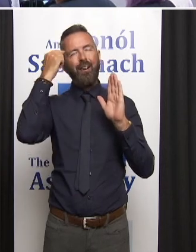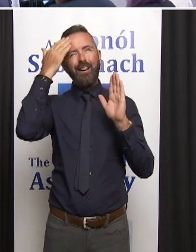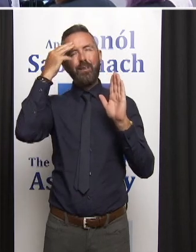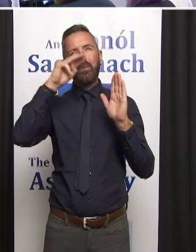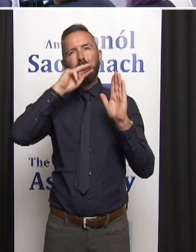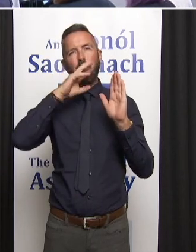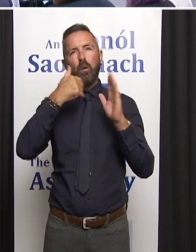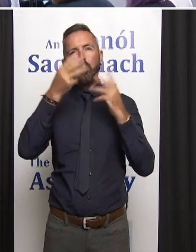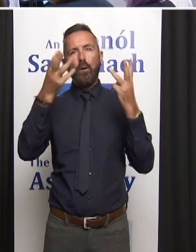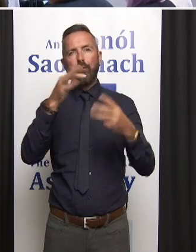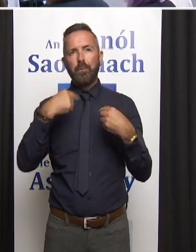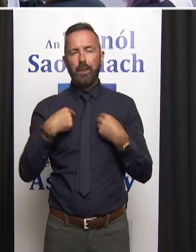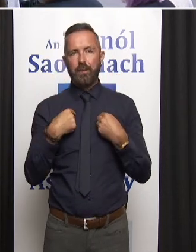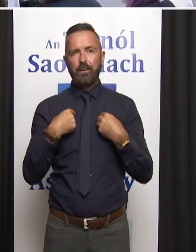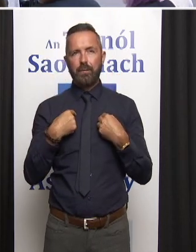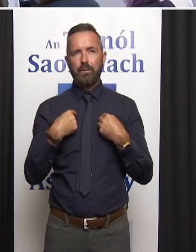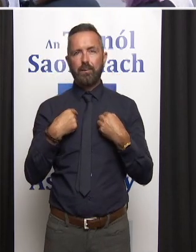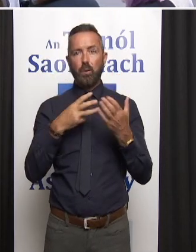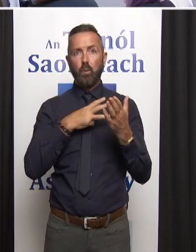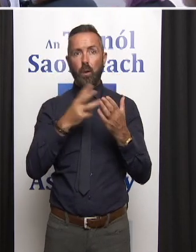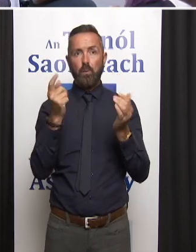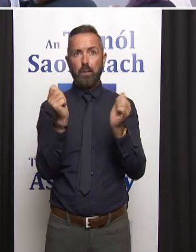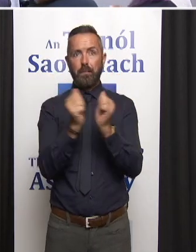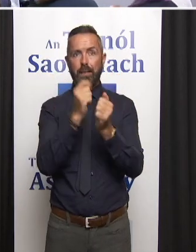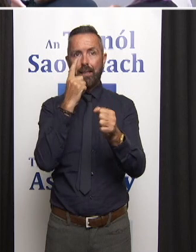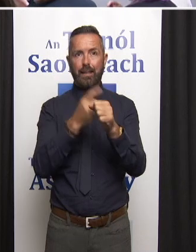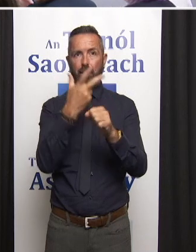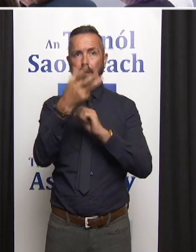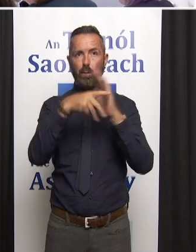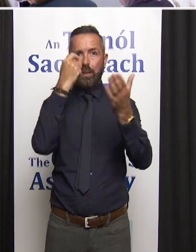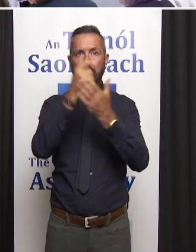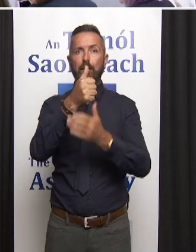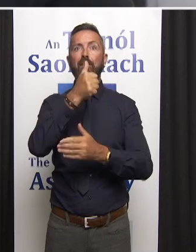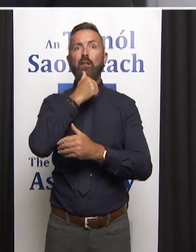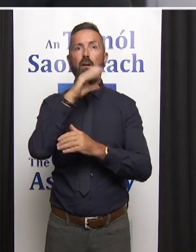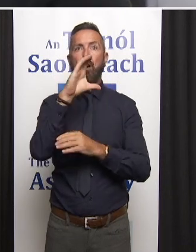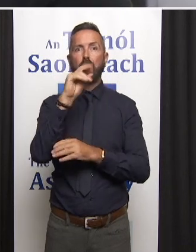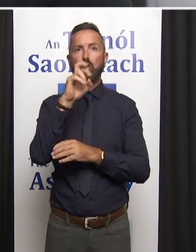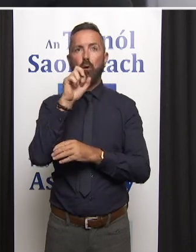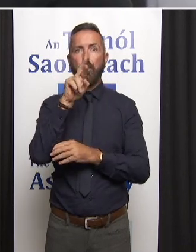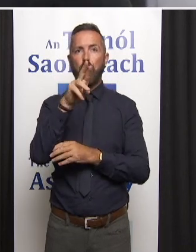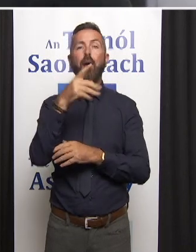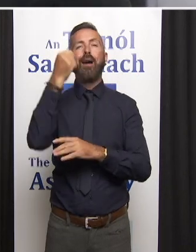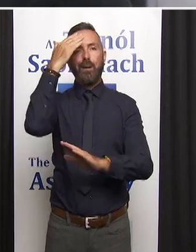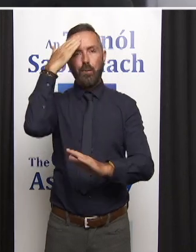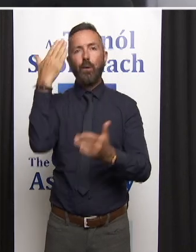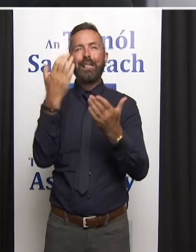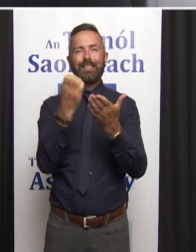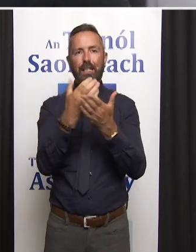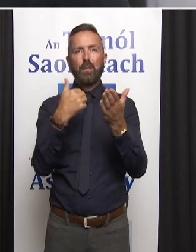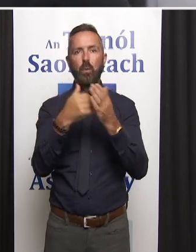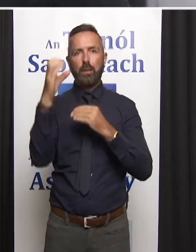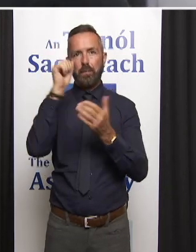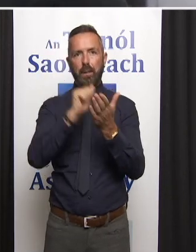mould your ballot paper when we convene in 3 weeks' time on the 1st of October. So we have 3